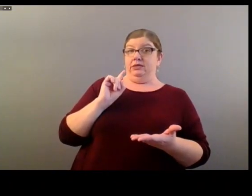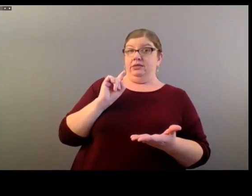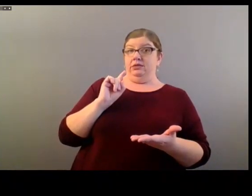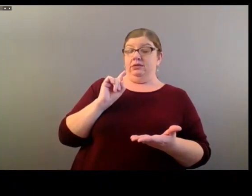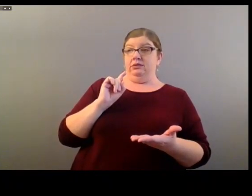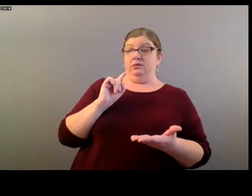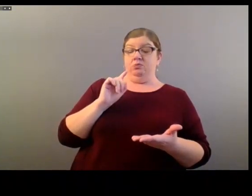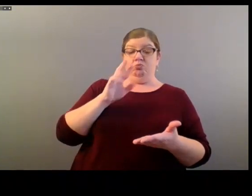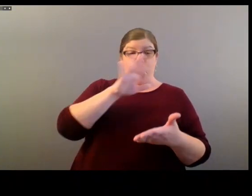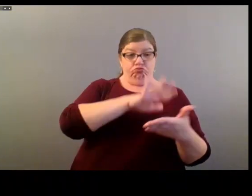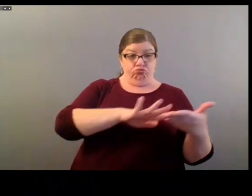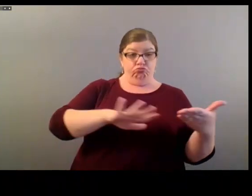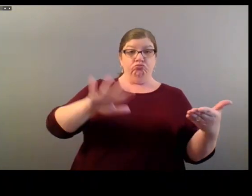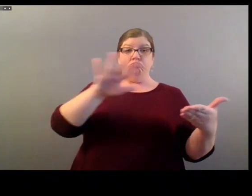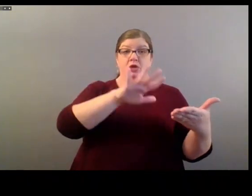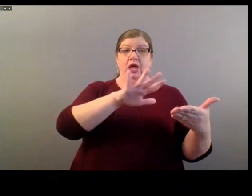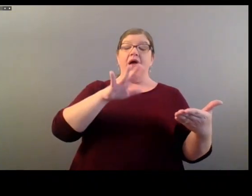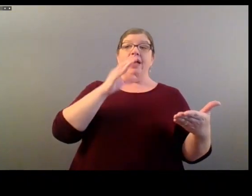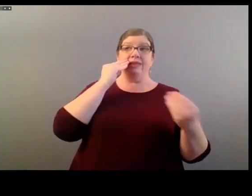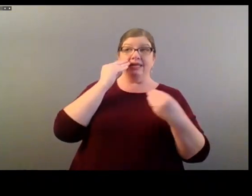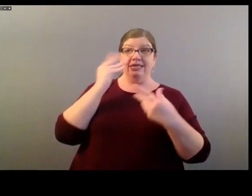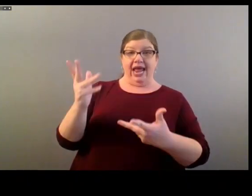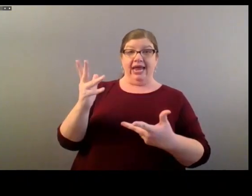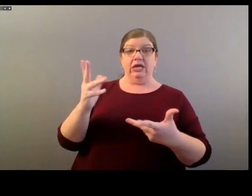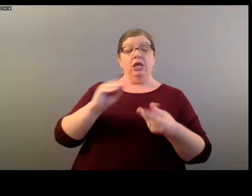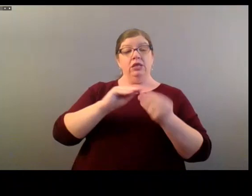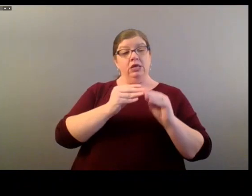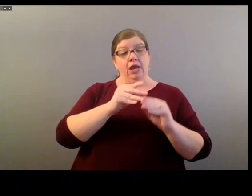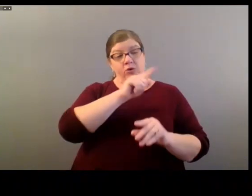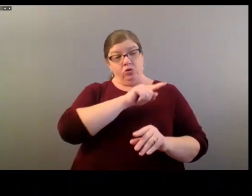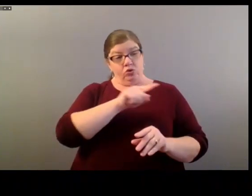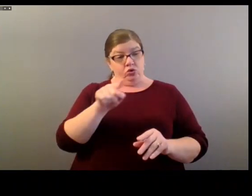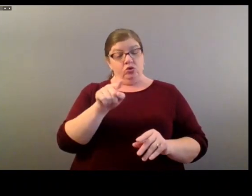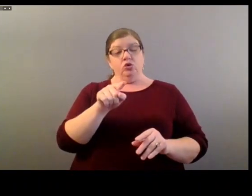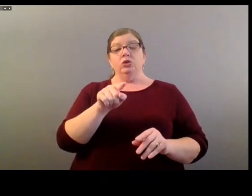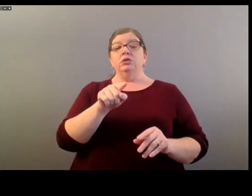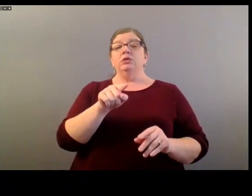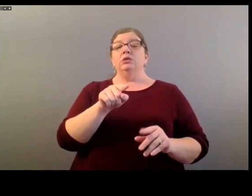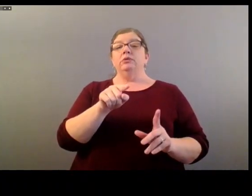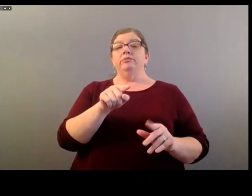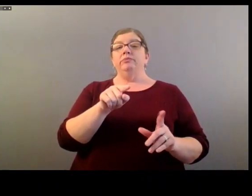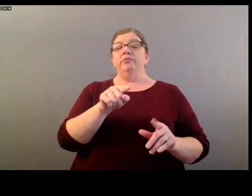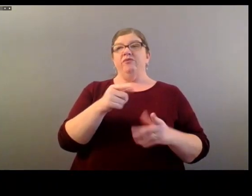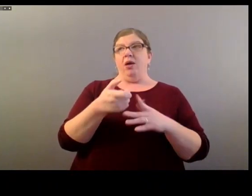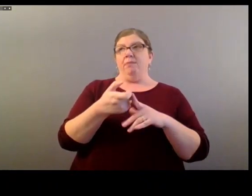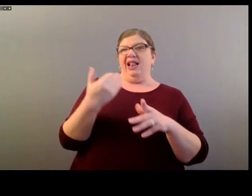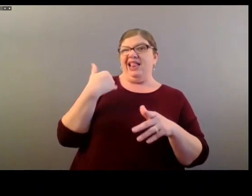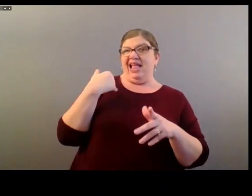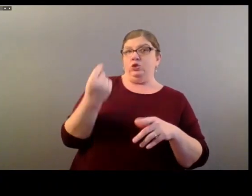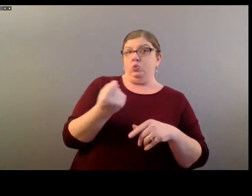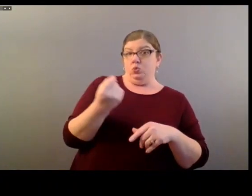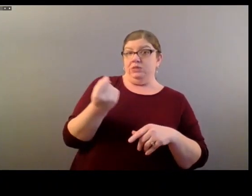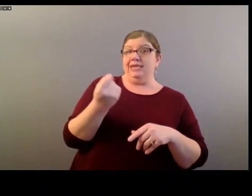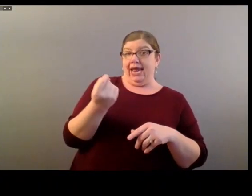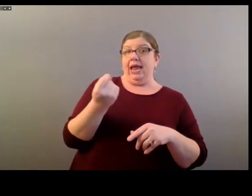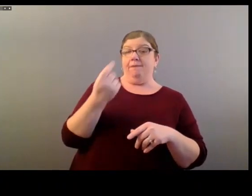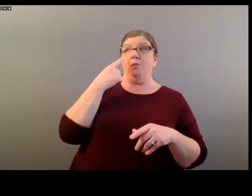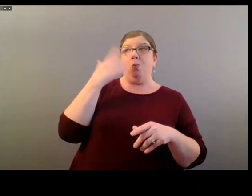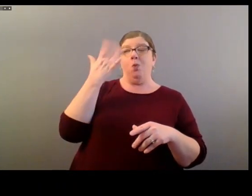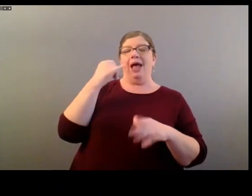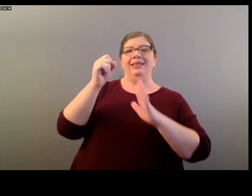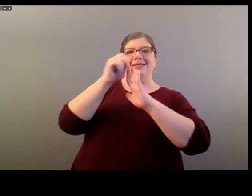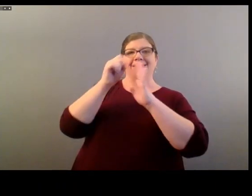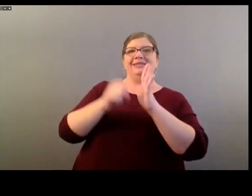blueprint data listed, and the numbers it's from last Tuesday because the state runs